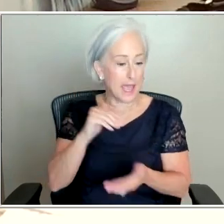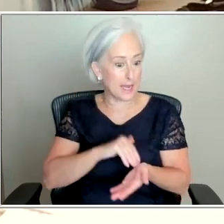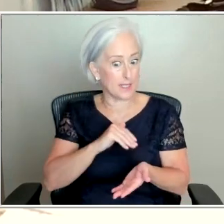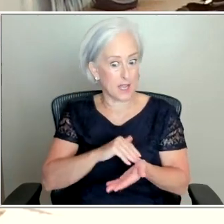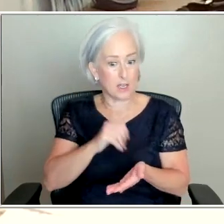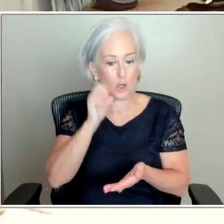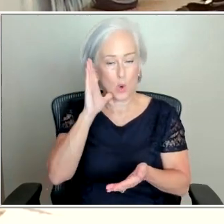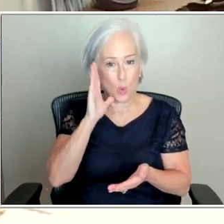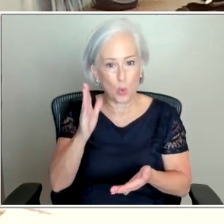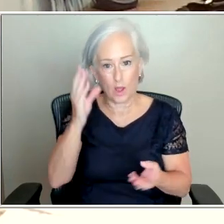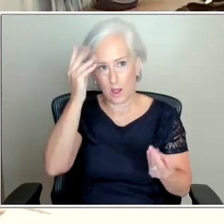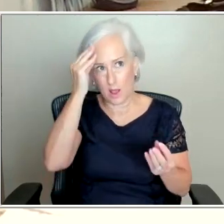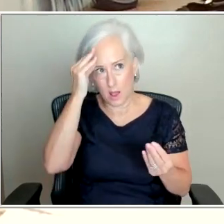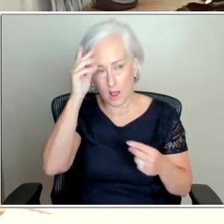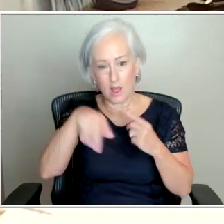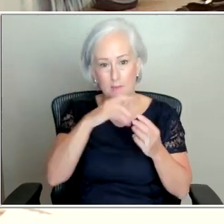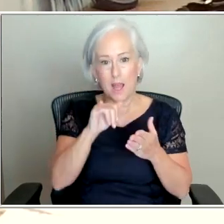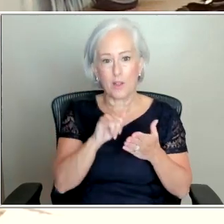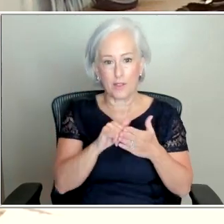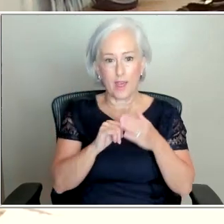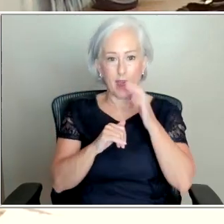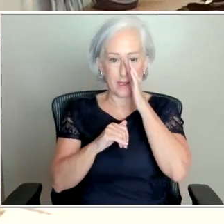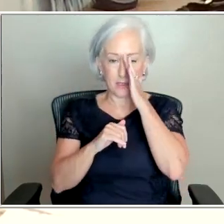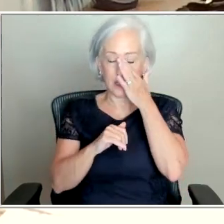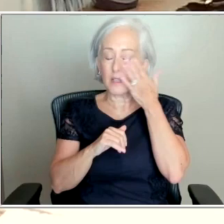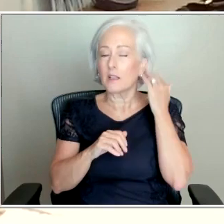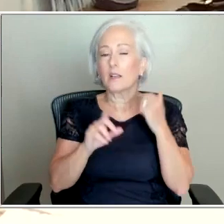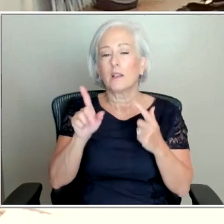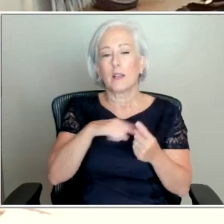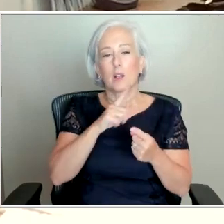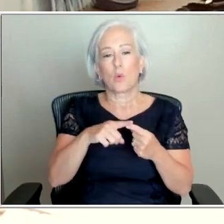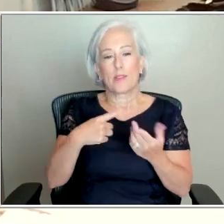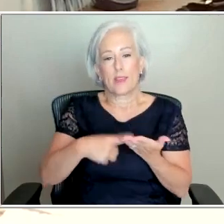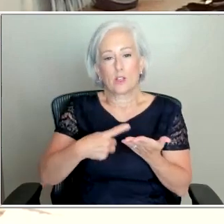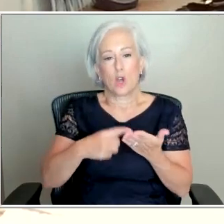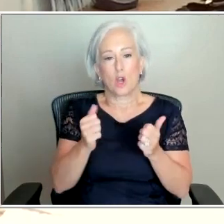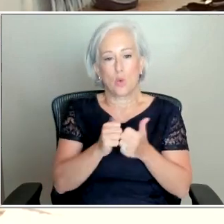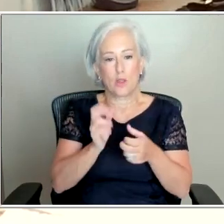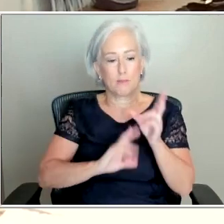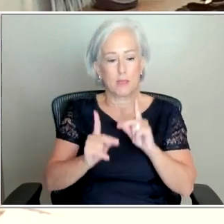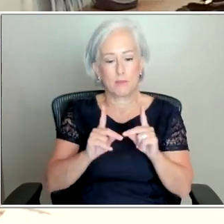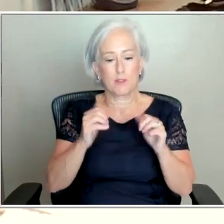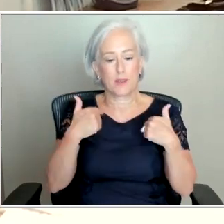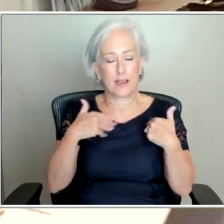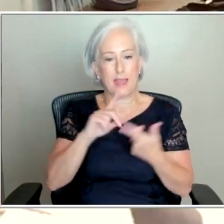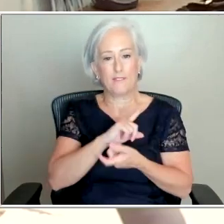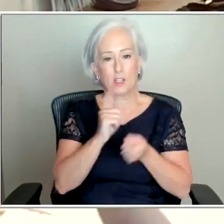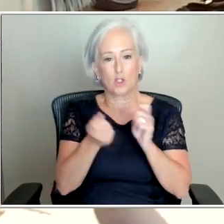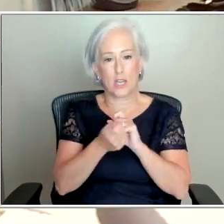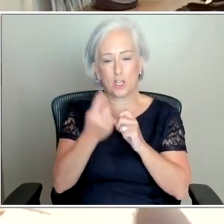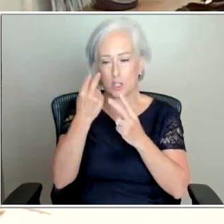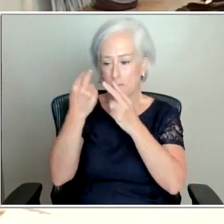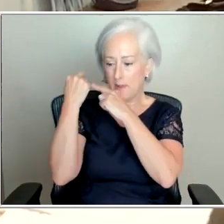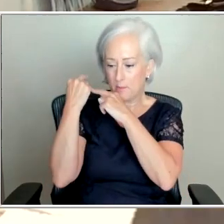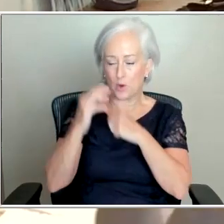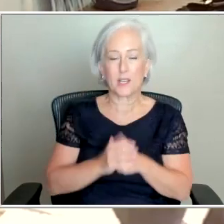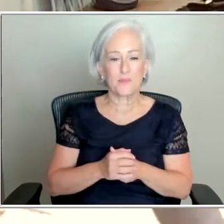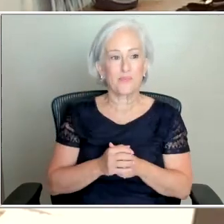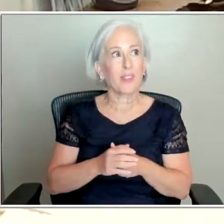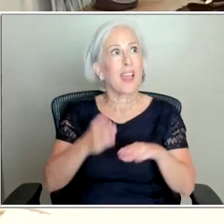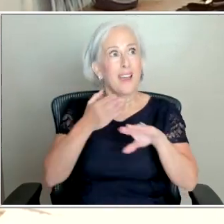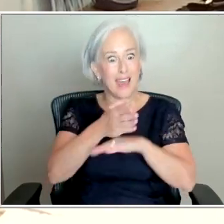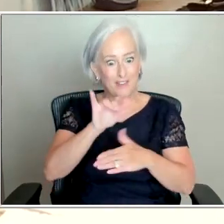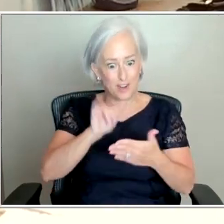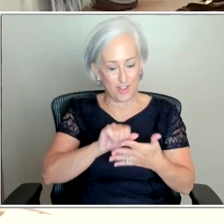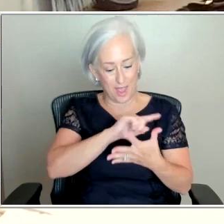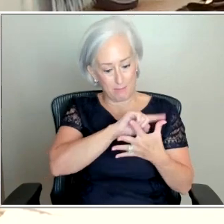through when they're talking to somebody who has some early changes in memory. And after thinking about those things, then we need to think about